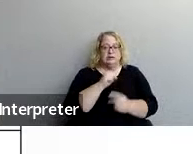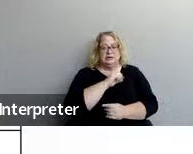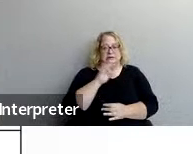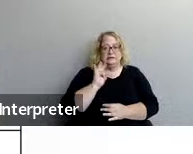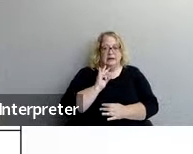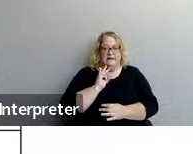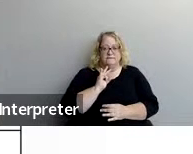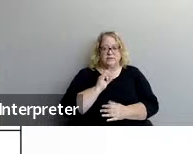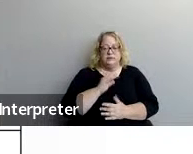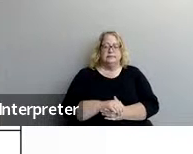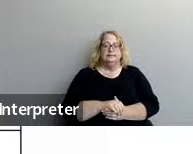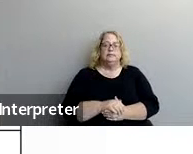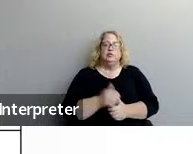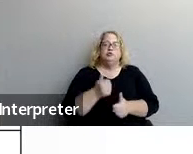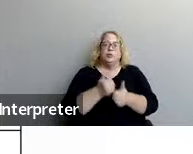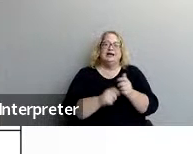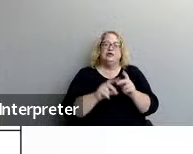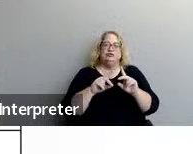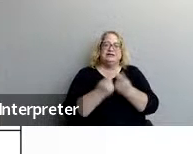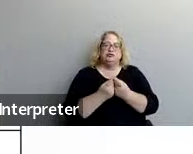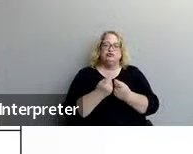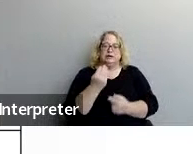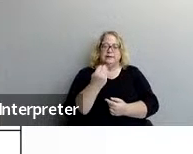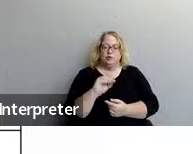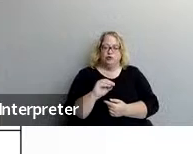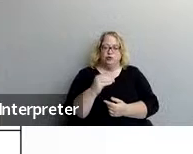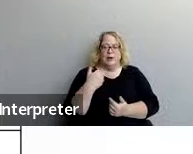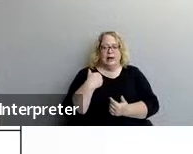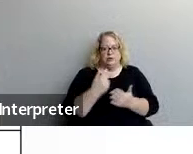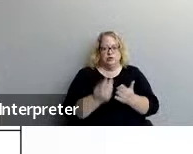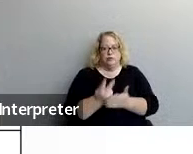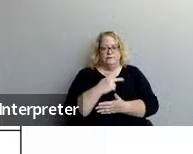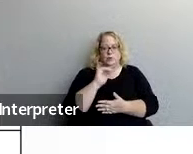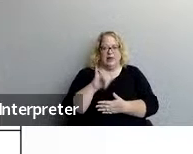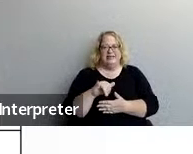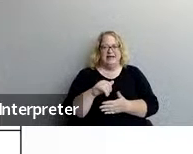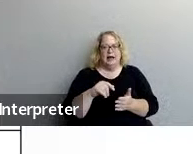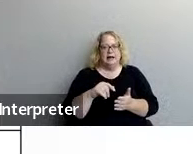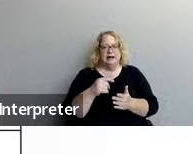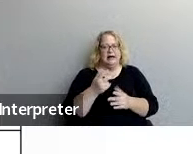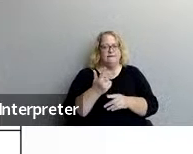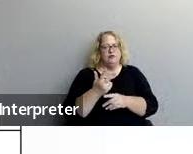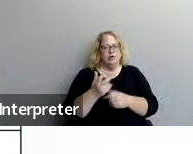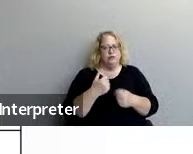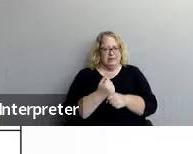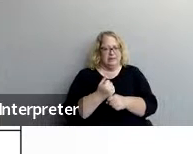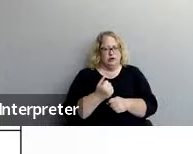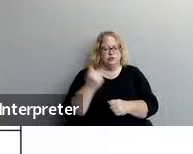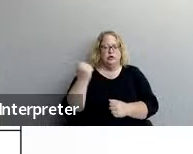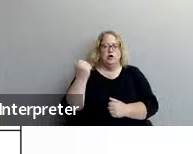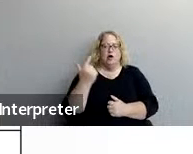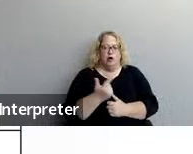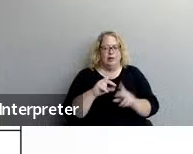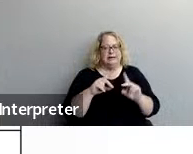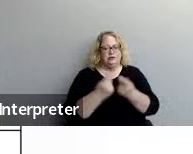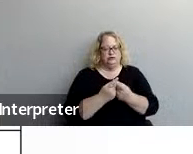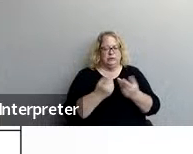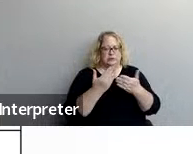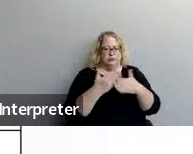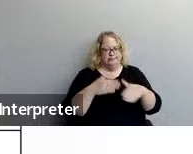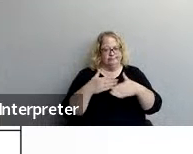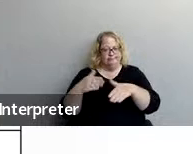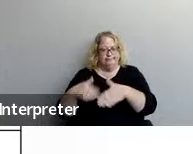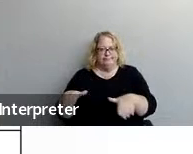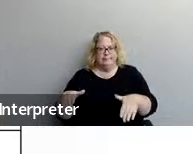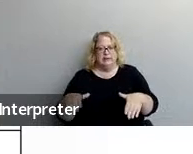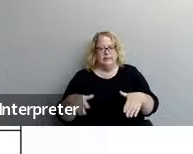So each district in the state of Missouri undergoes a review like this once every 3 years. All districts are divided up